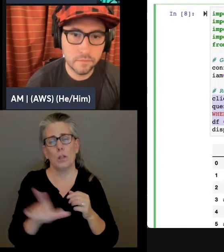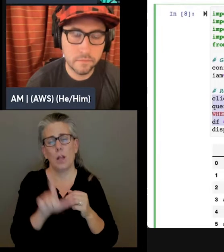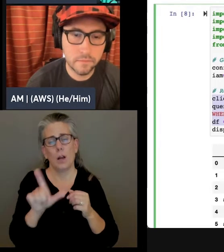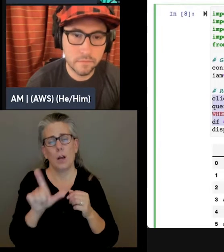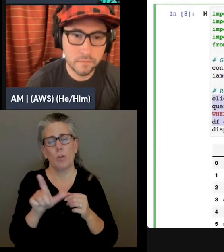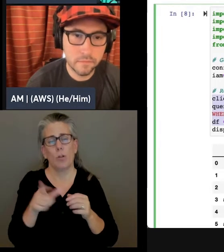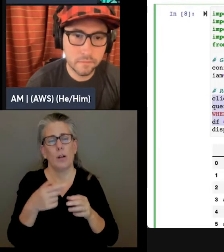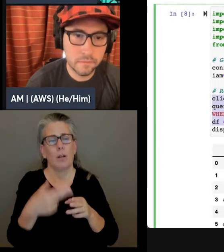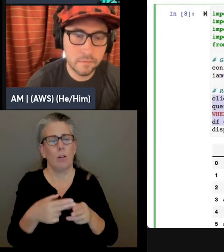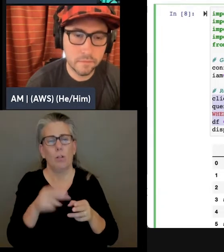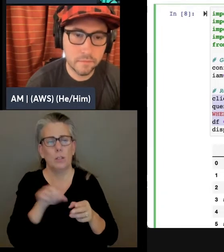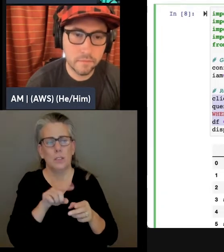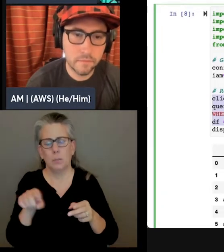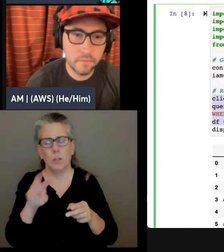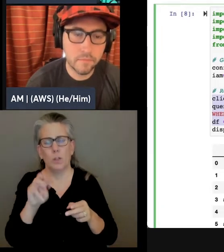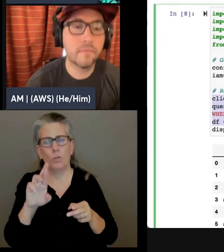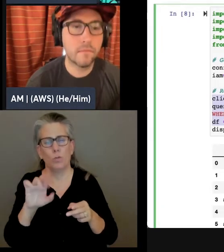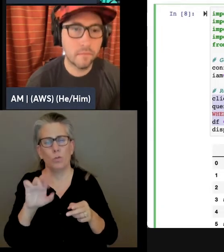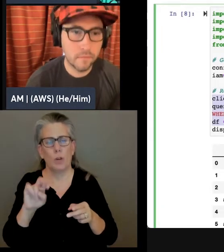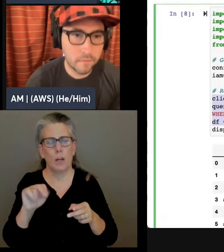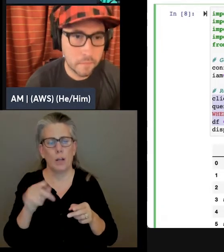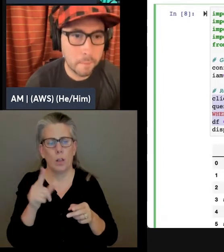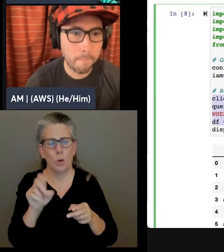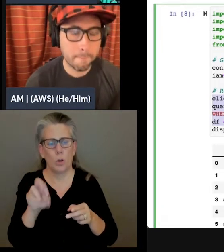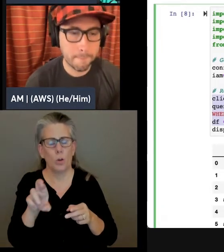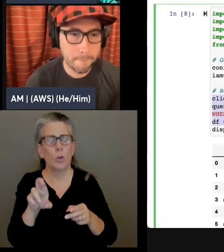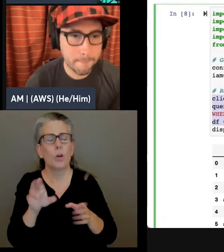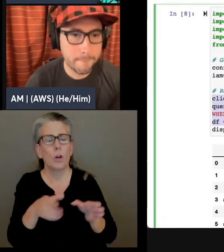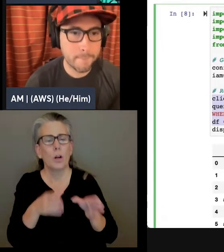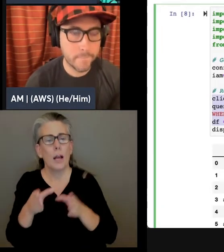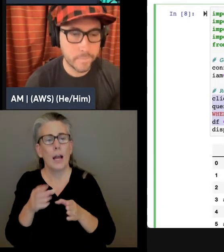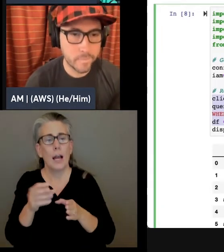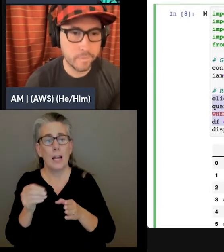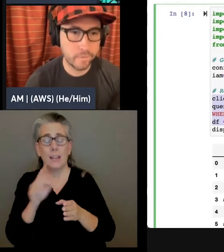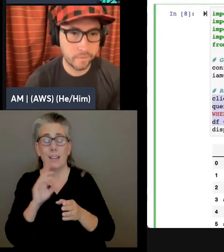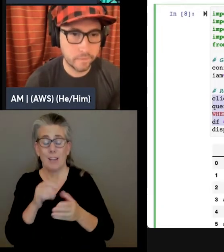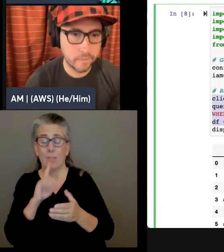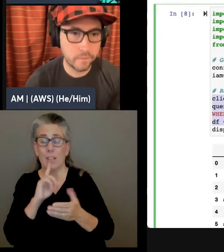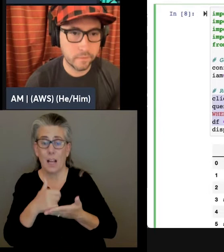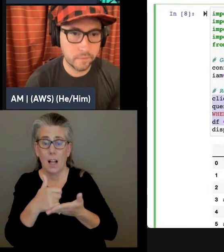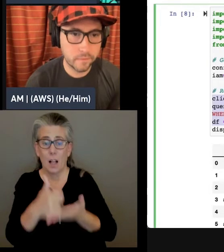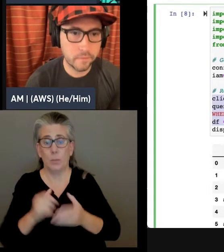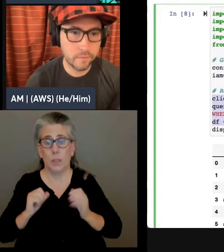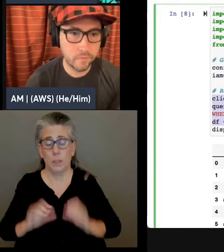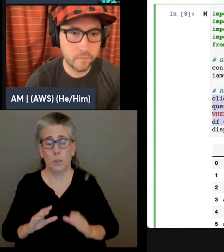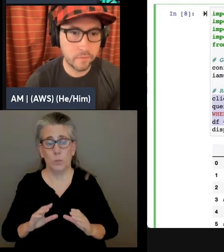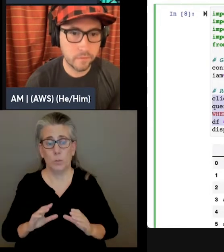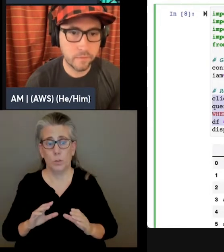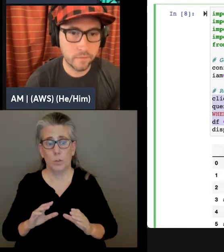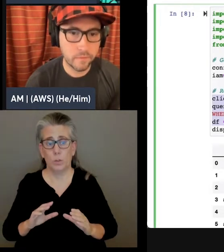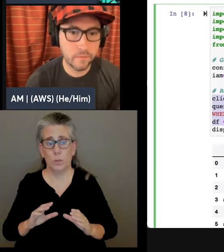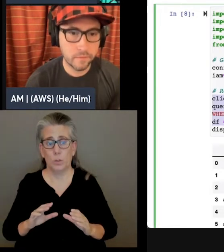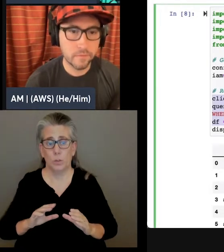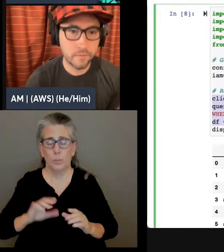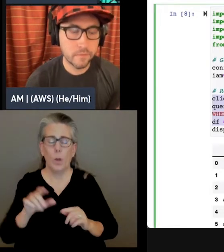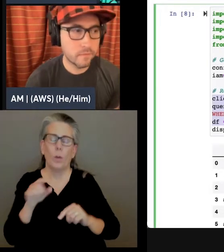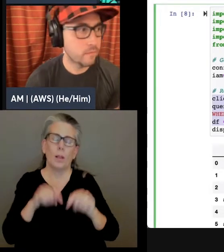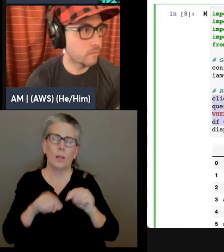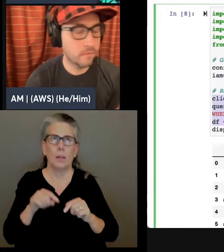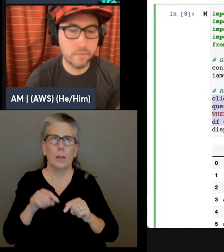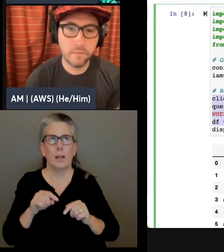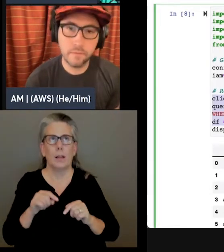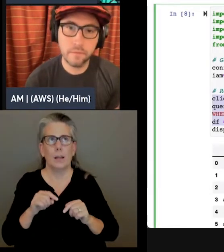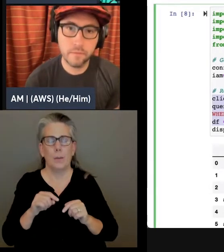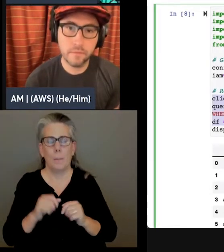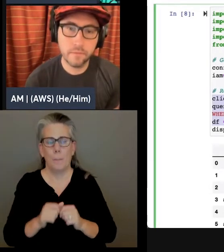decided to build an integration with that because it really enables customers. It enables customers